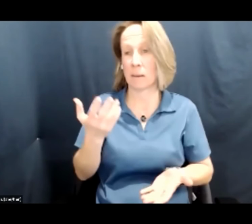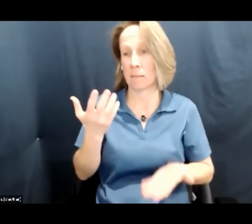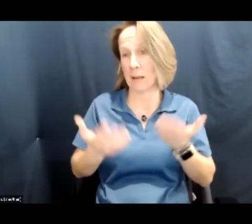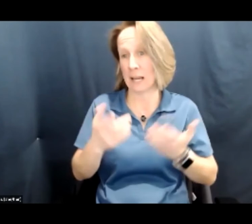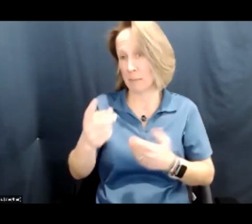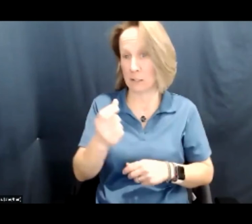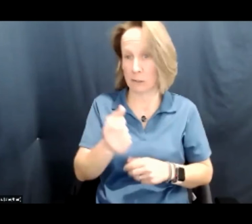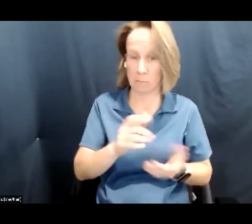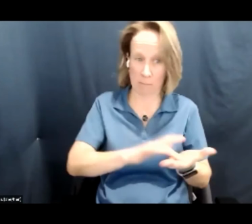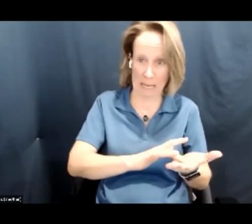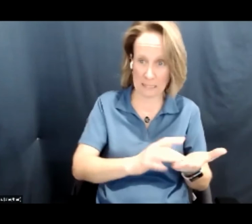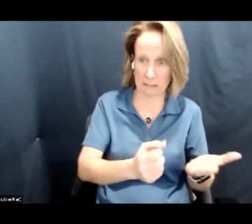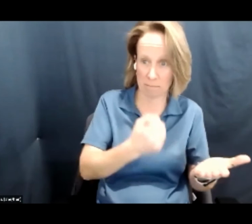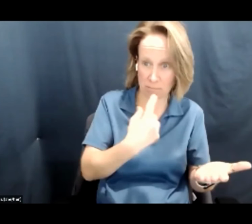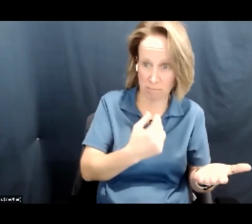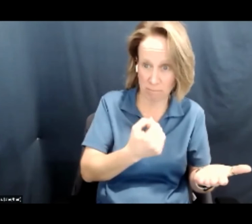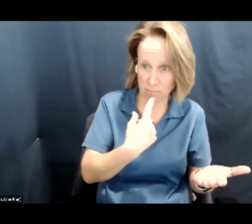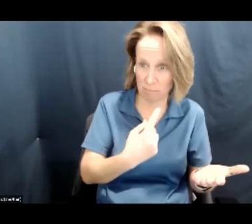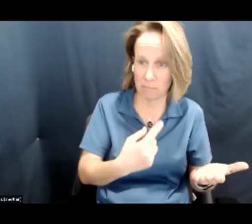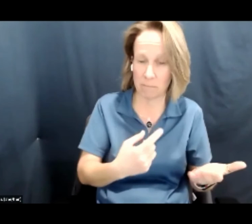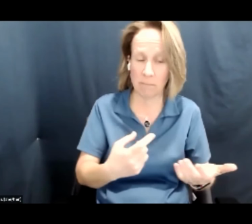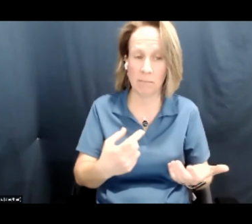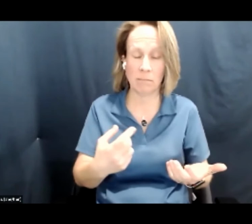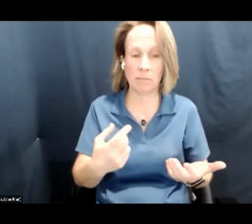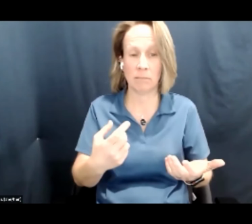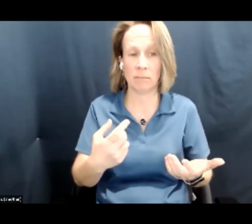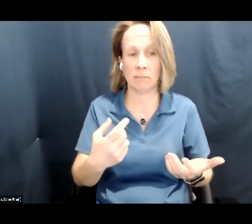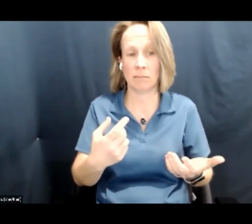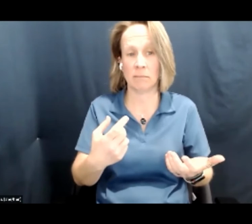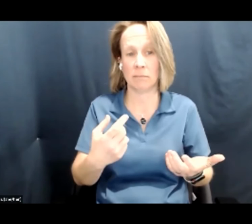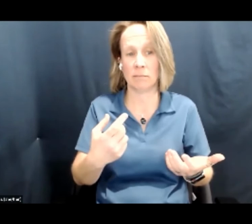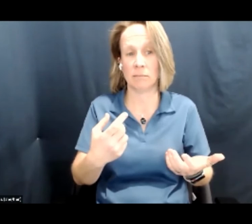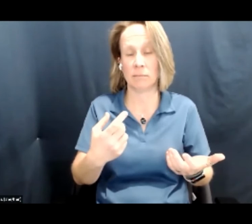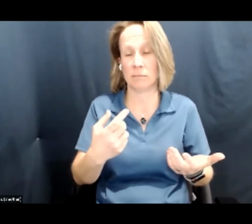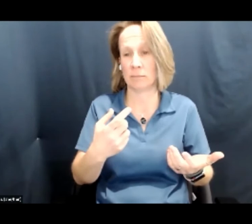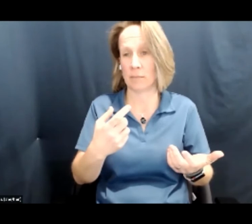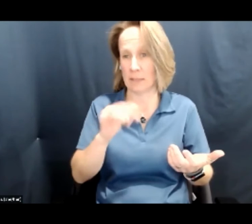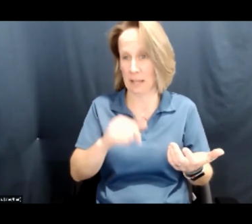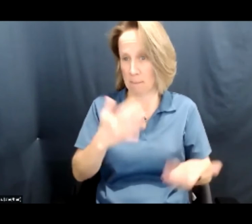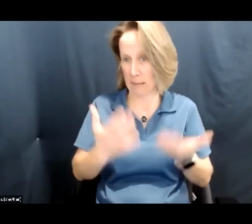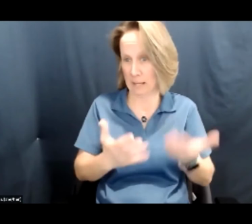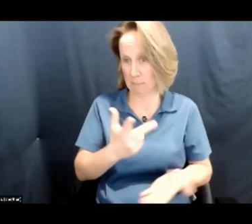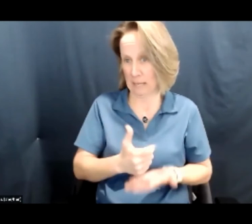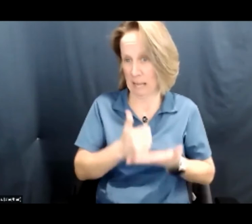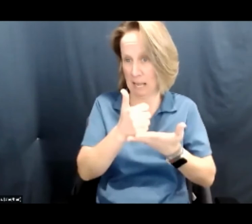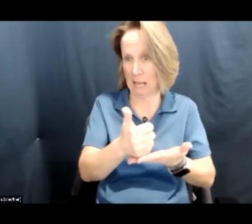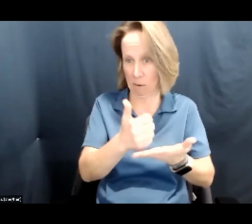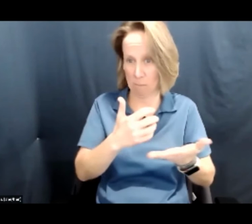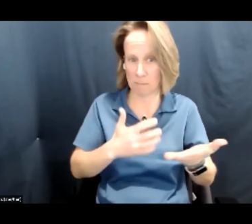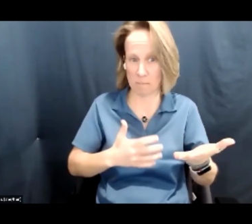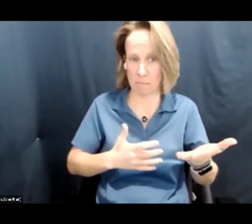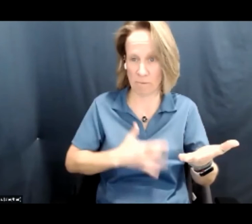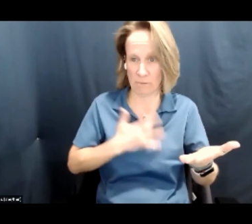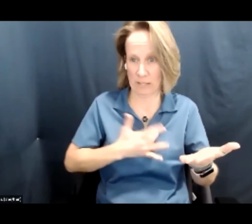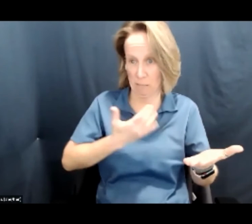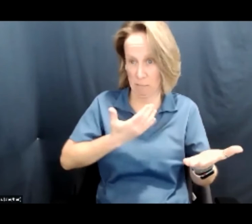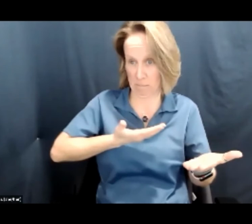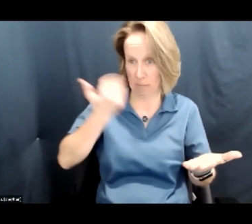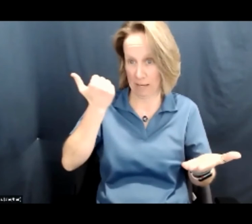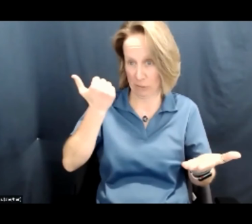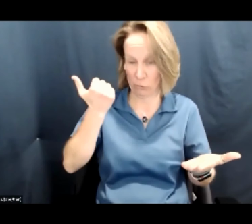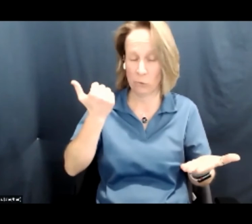medication to that may help you feel better in